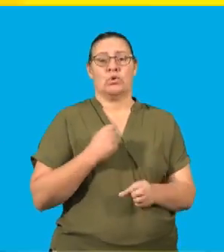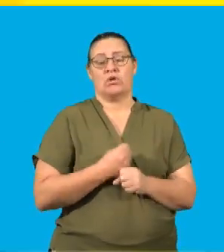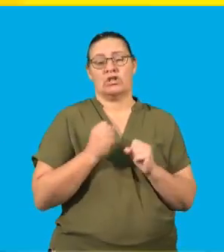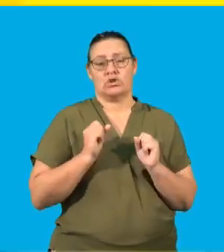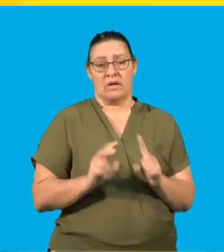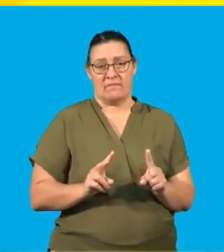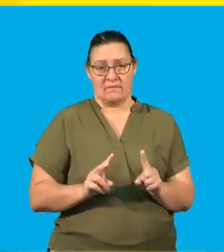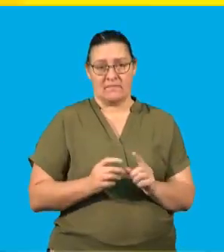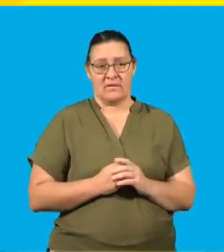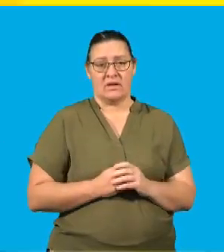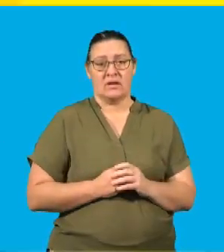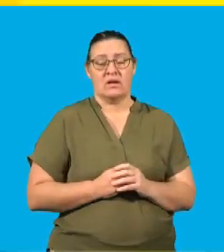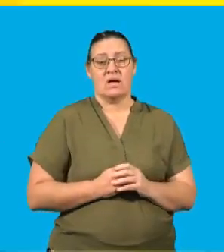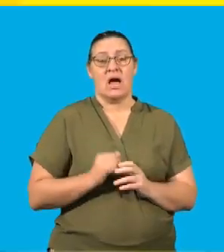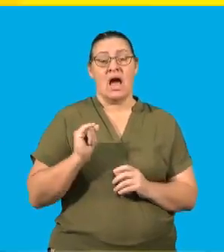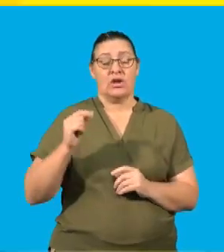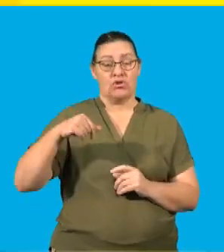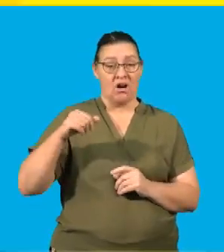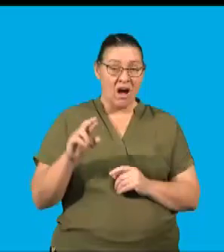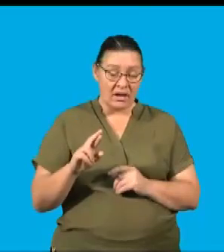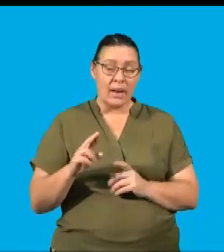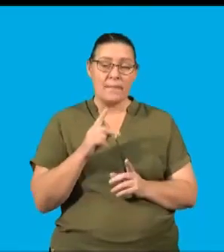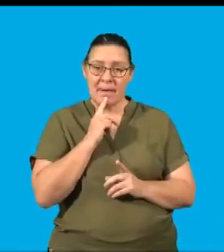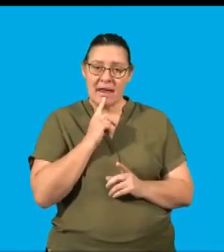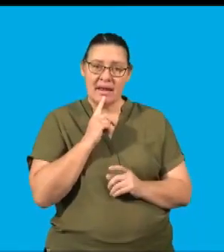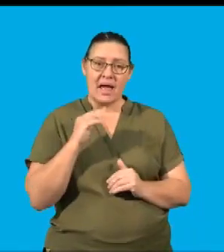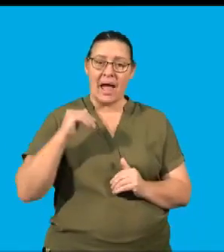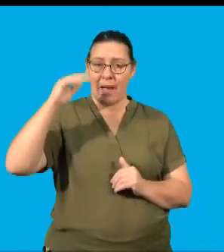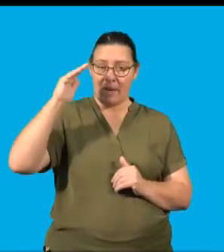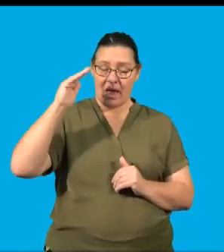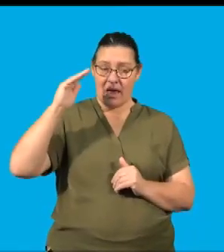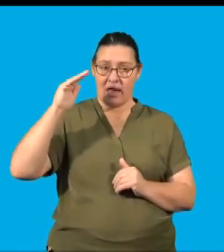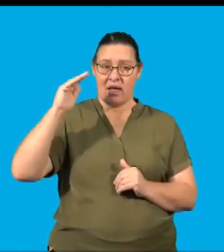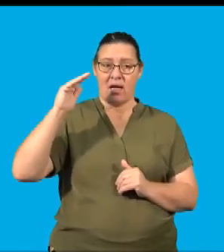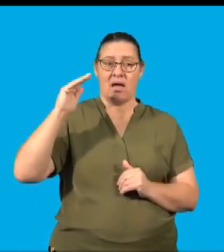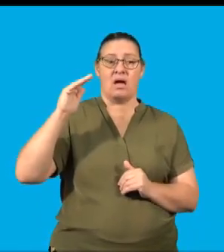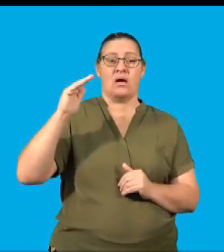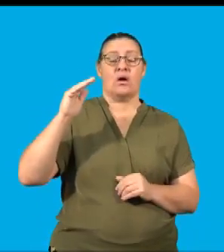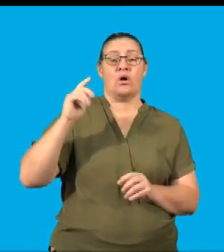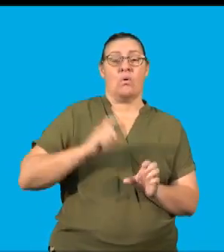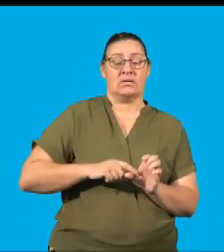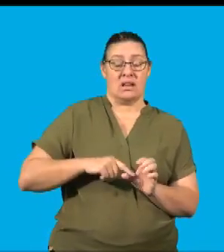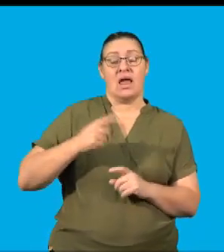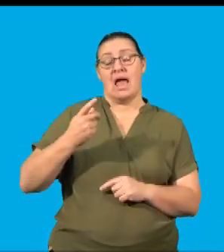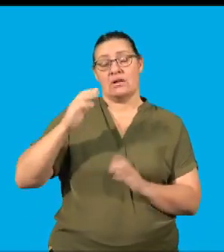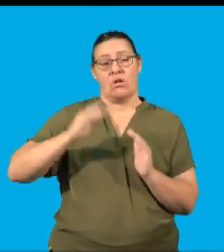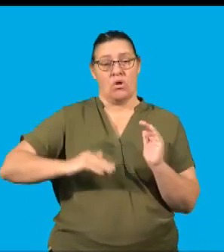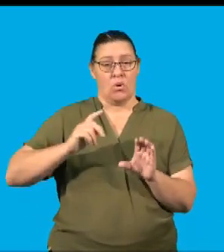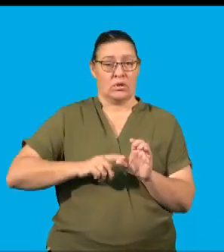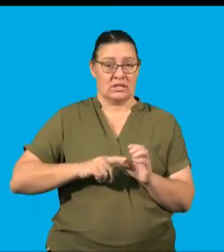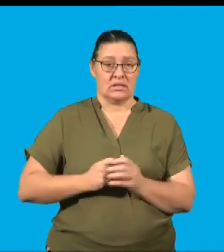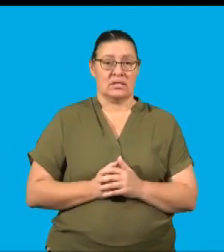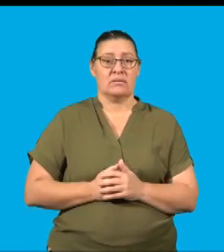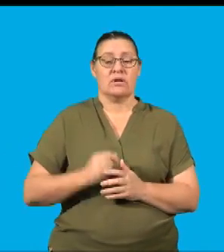The interquartile range is the difference between your upper quartile and your lower quartile. The upper quartile is known as